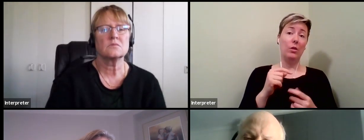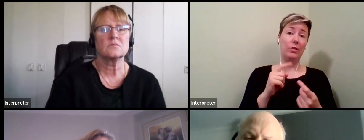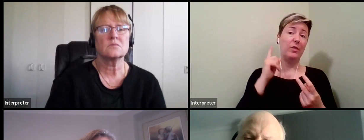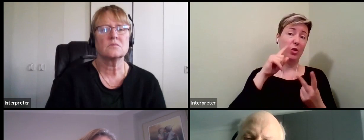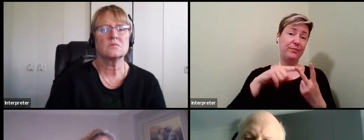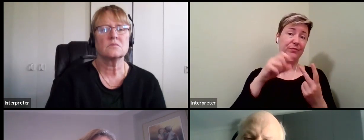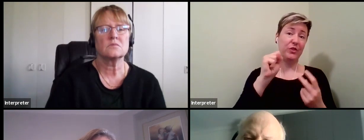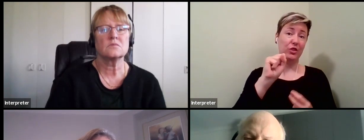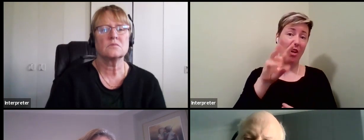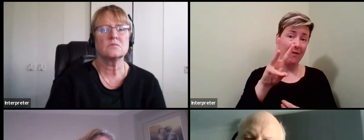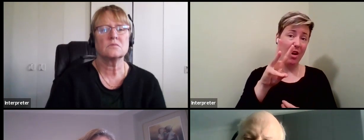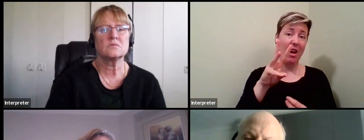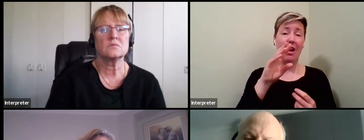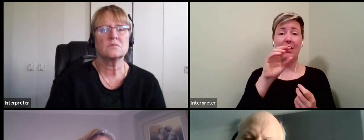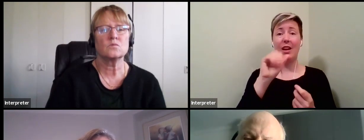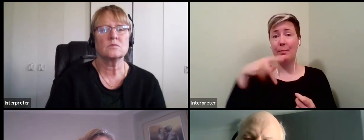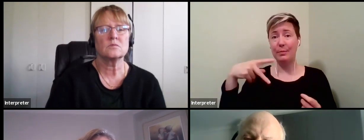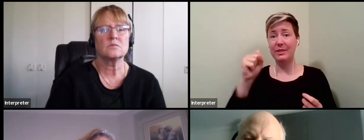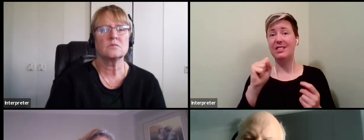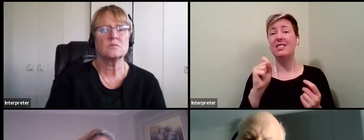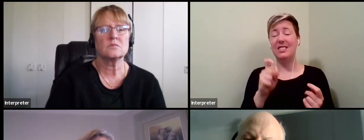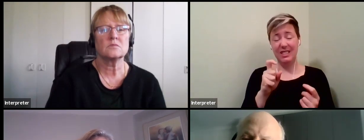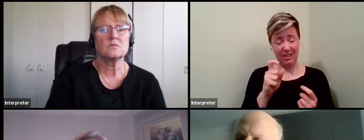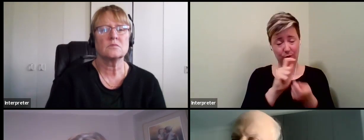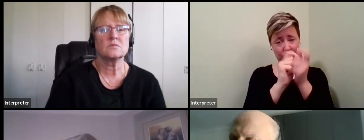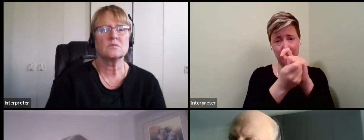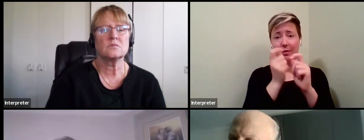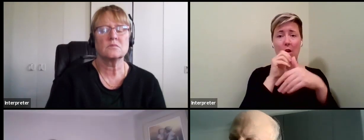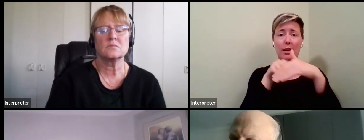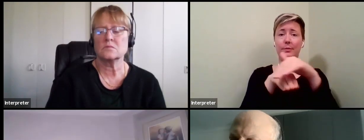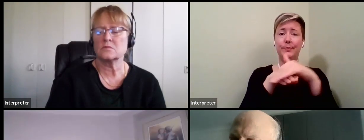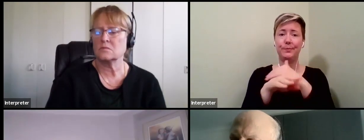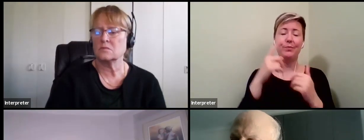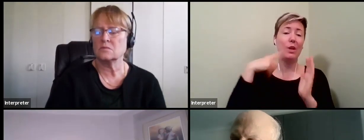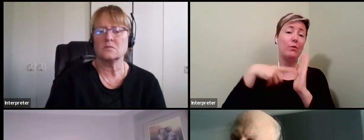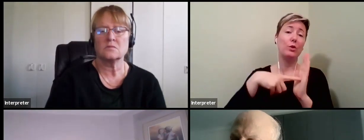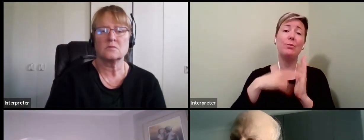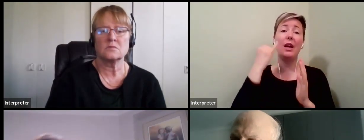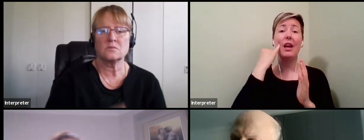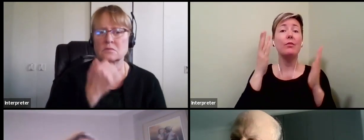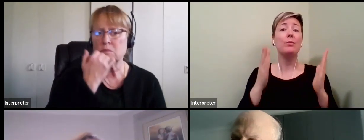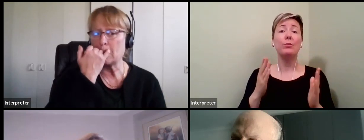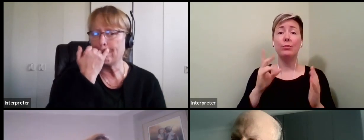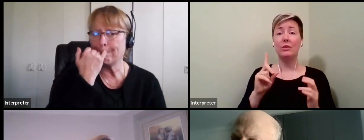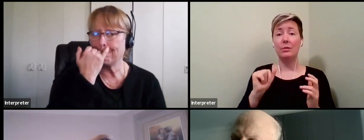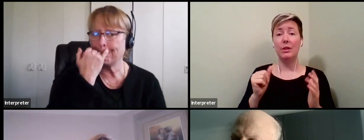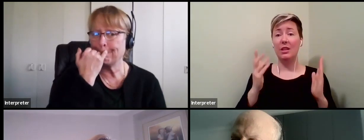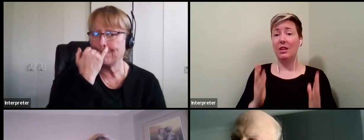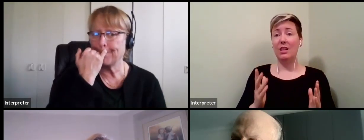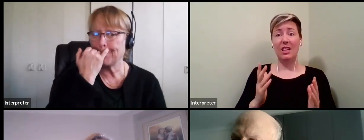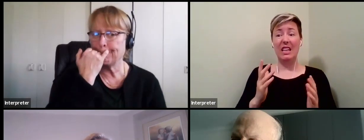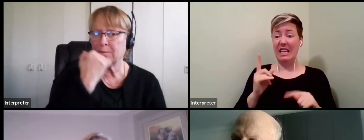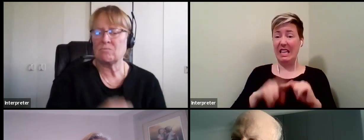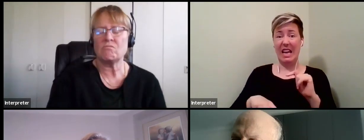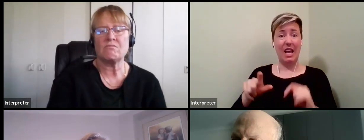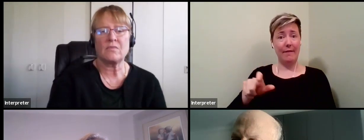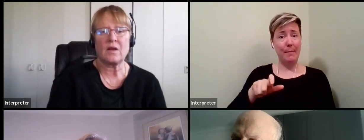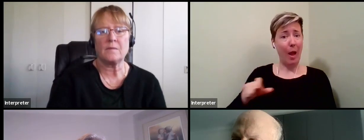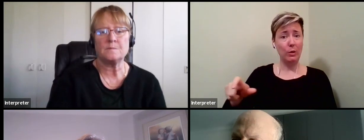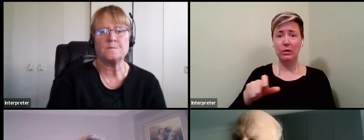having keyboard access. So imagine not being able to use a mouse or a monitor. How are you going to access